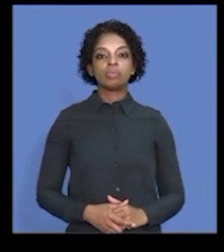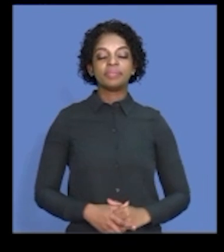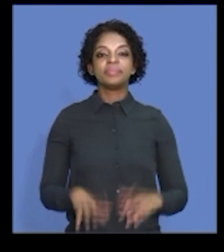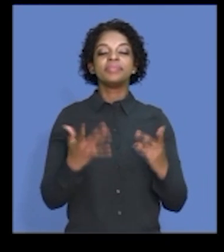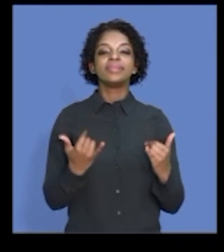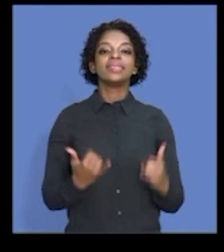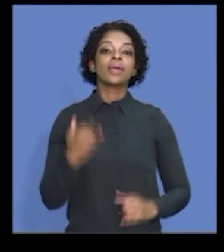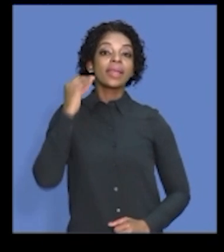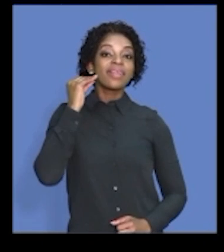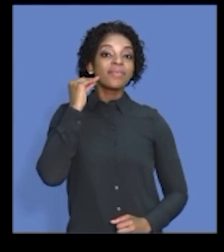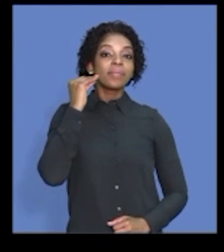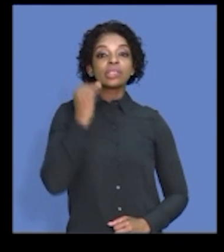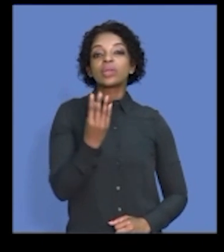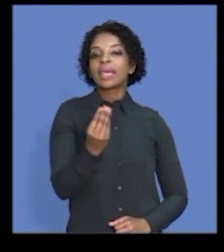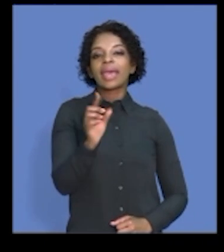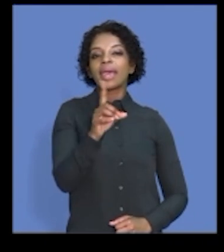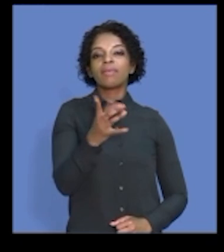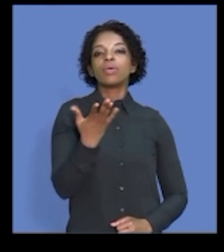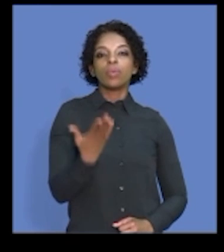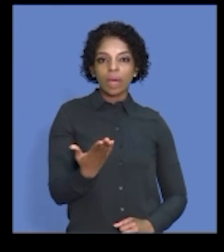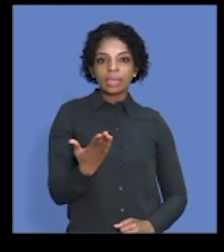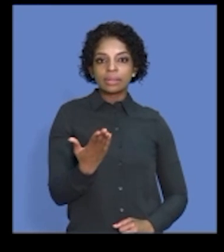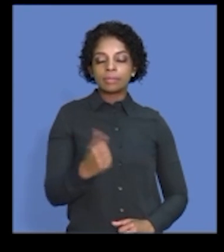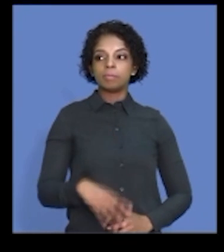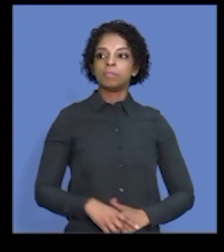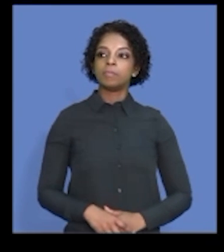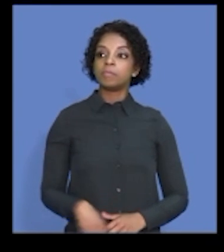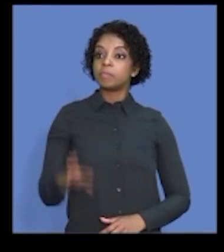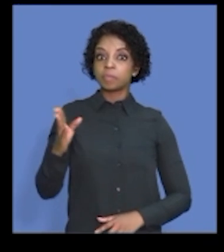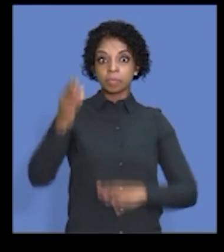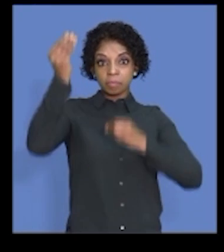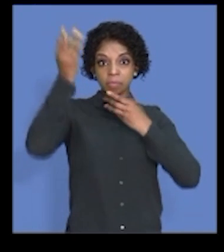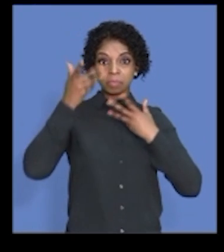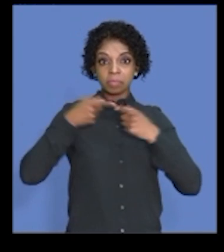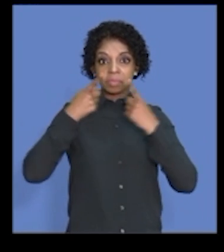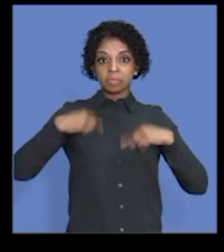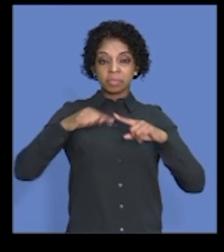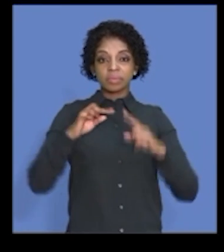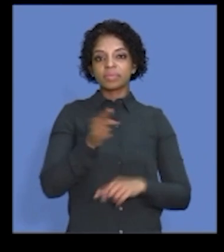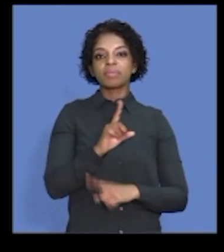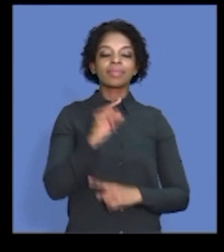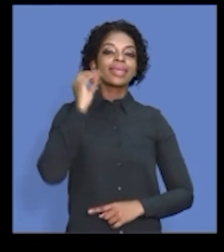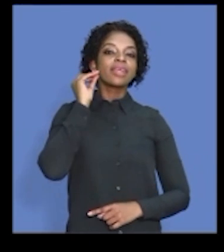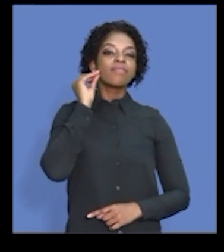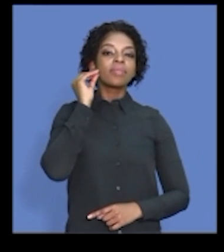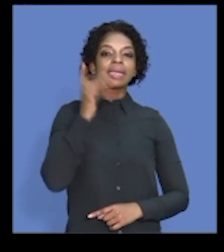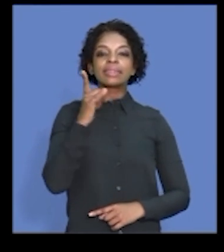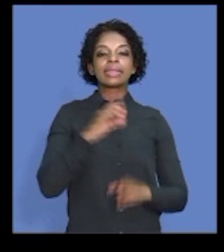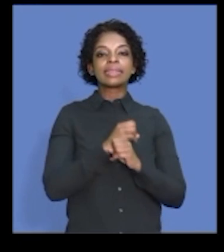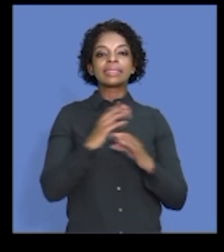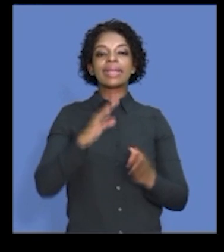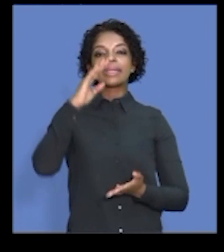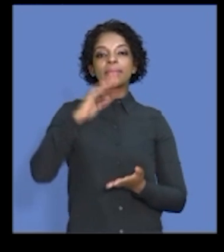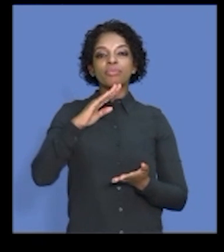what information do we have? We are told, and information from the income statement is that my